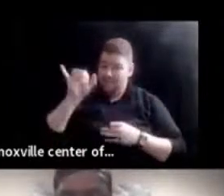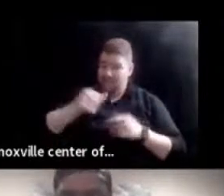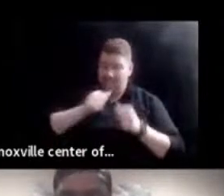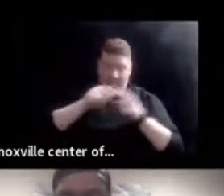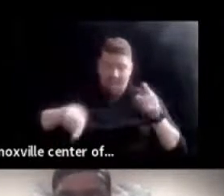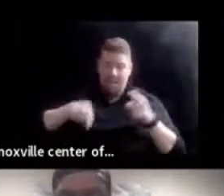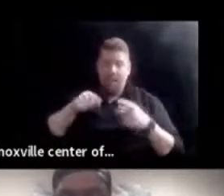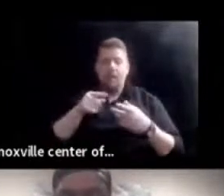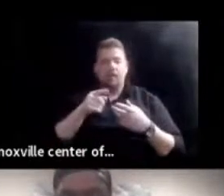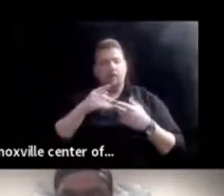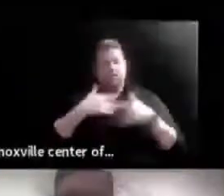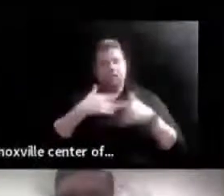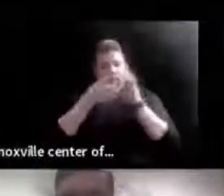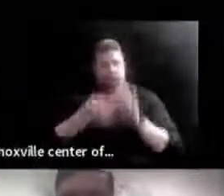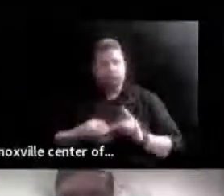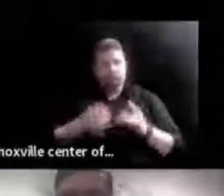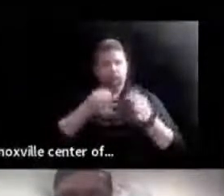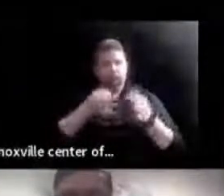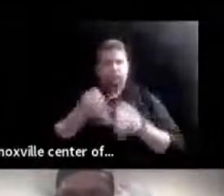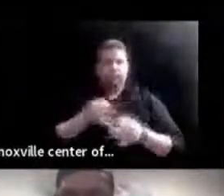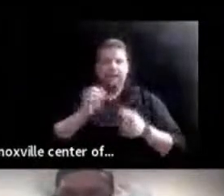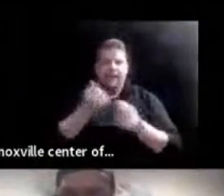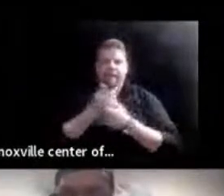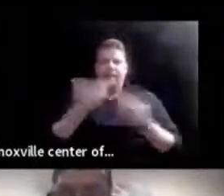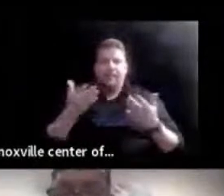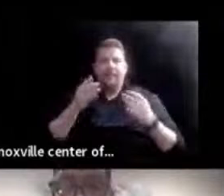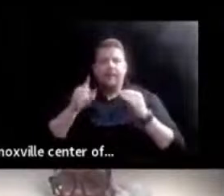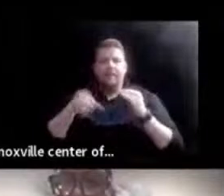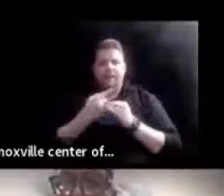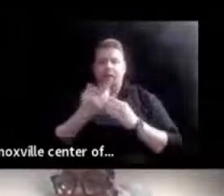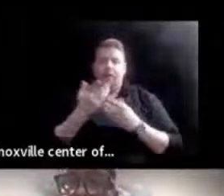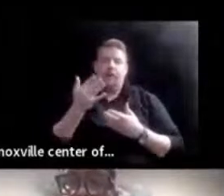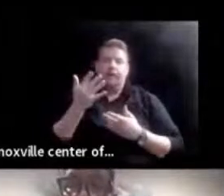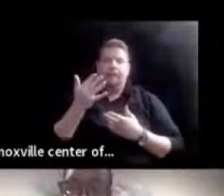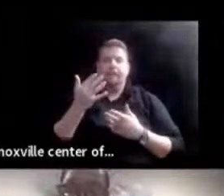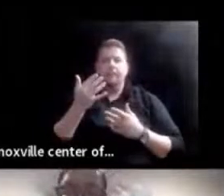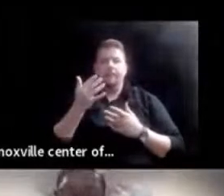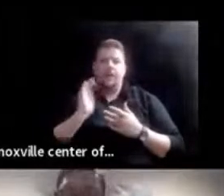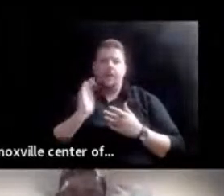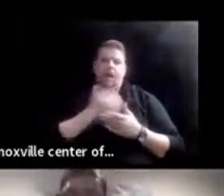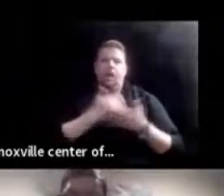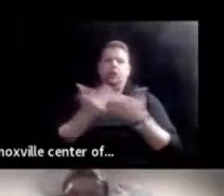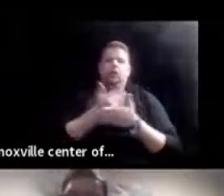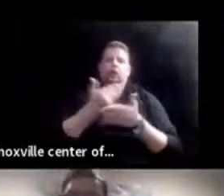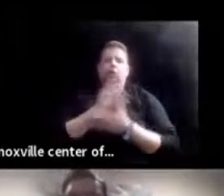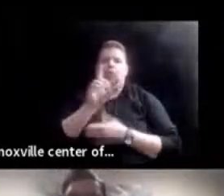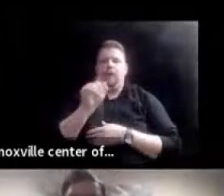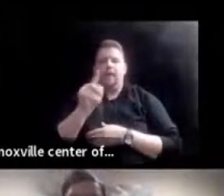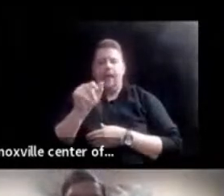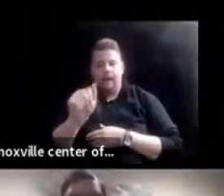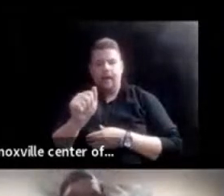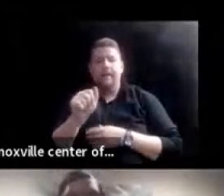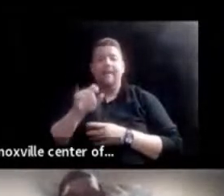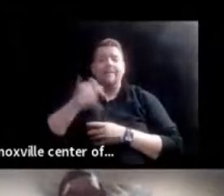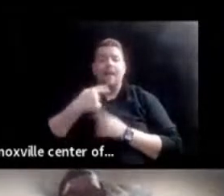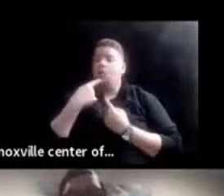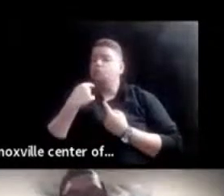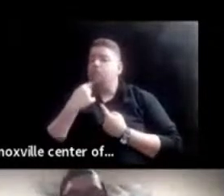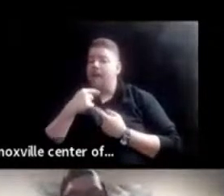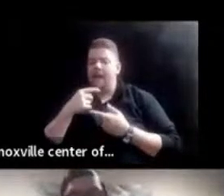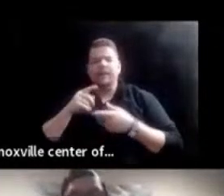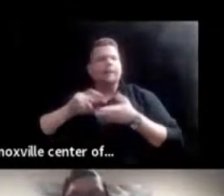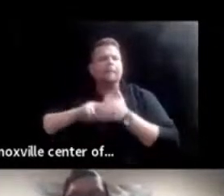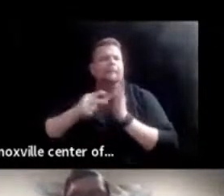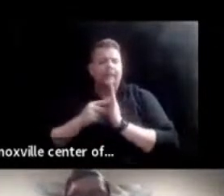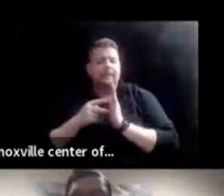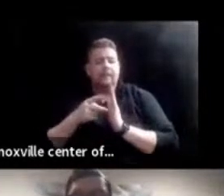our last iteration of trying to make kind of our new data, is the idea that red implied that there